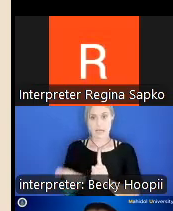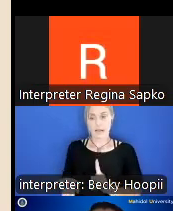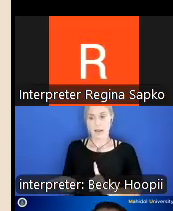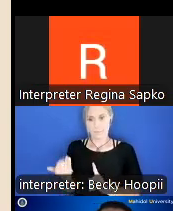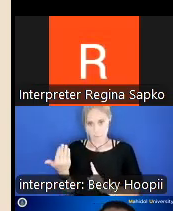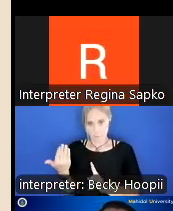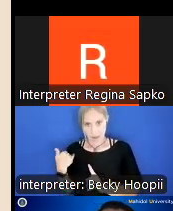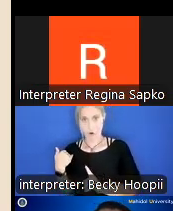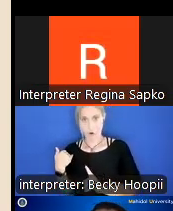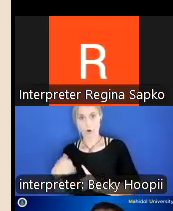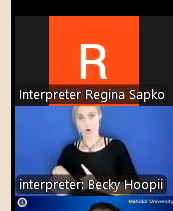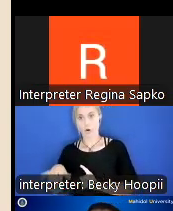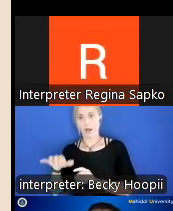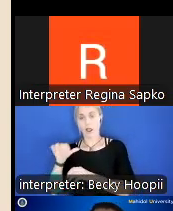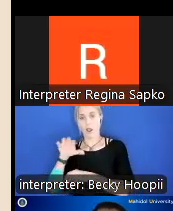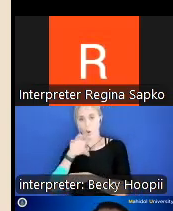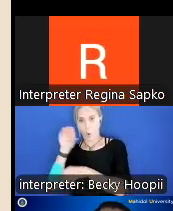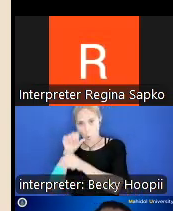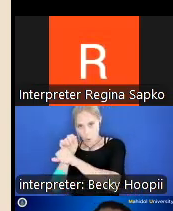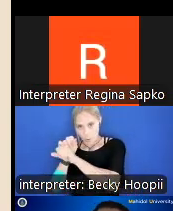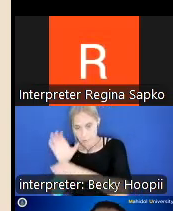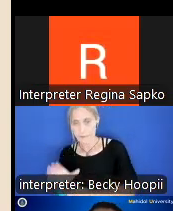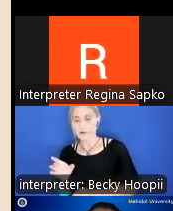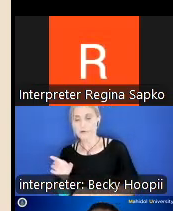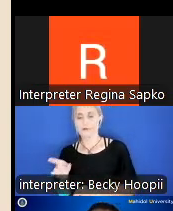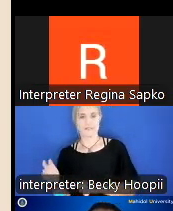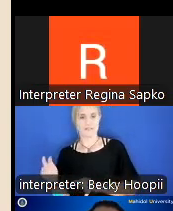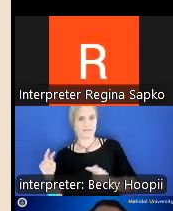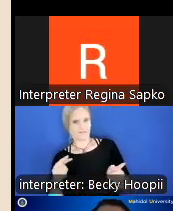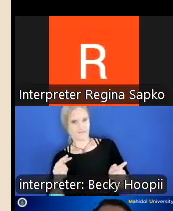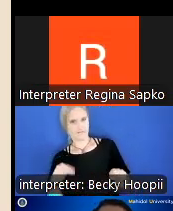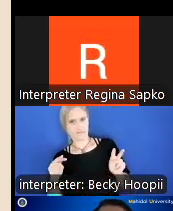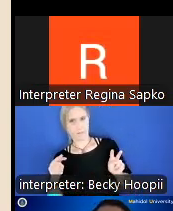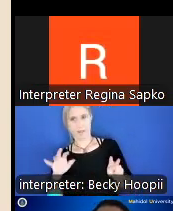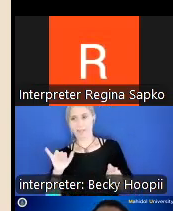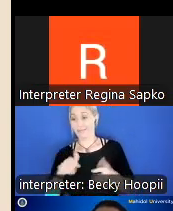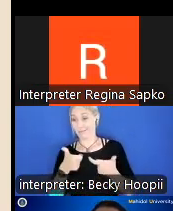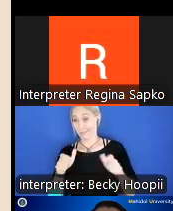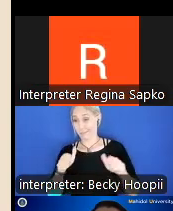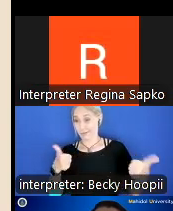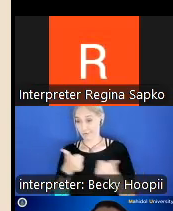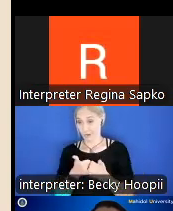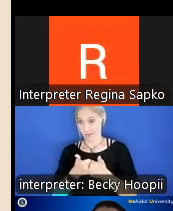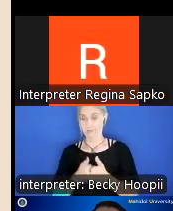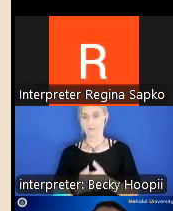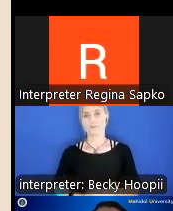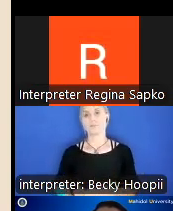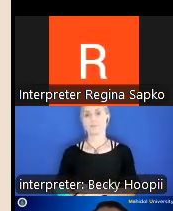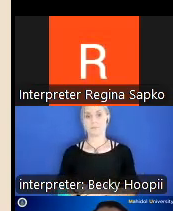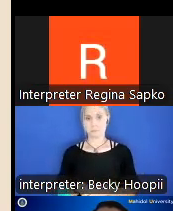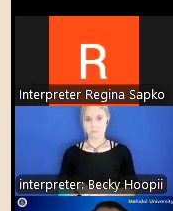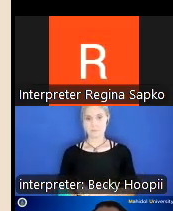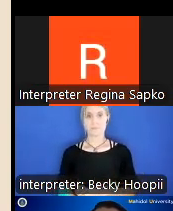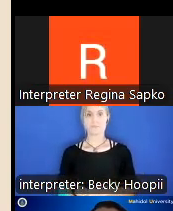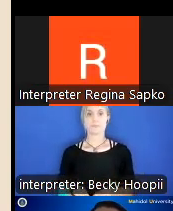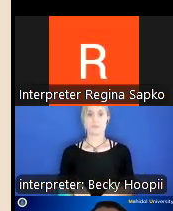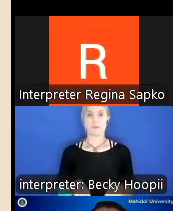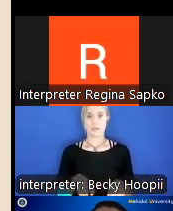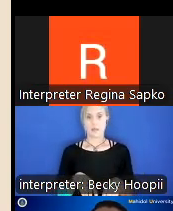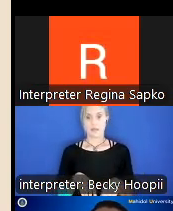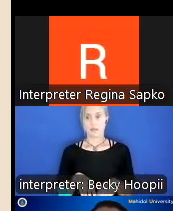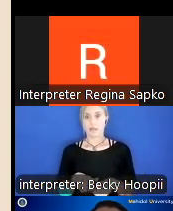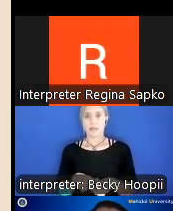co-worker, and this is the big challenge. And also like inaccessible